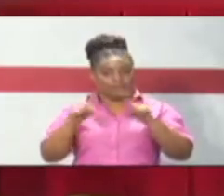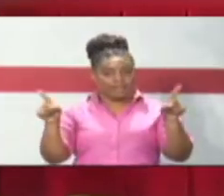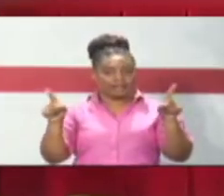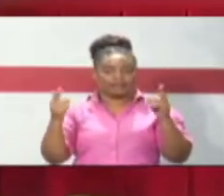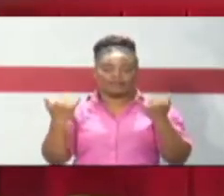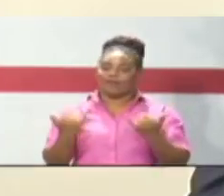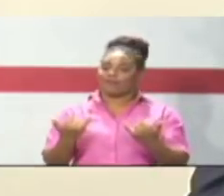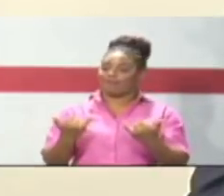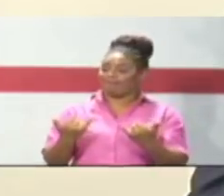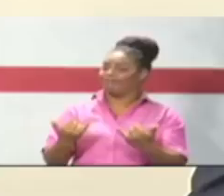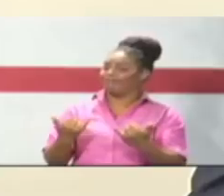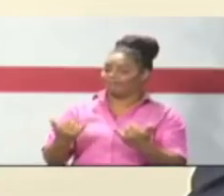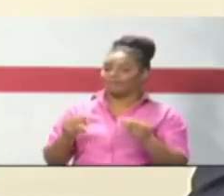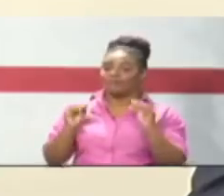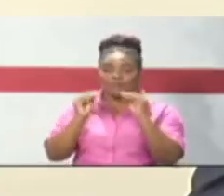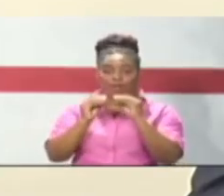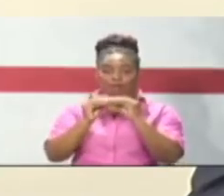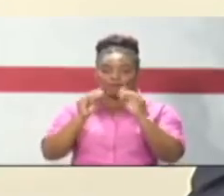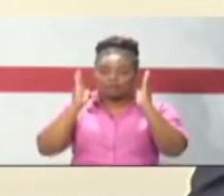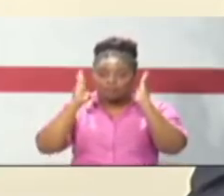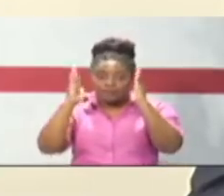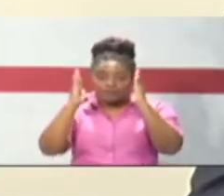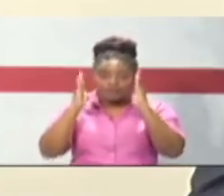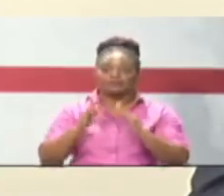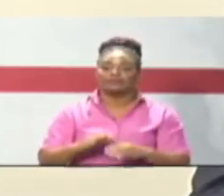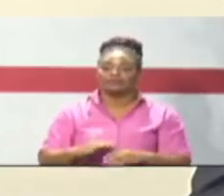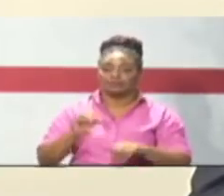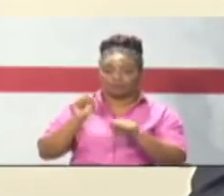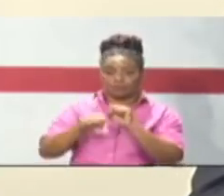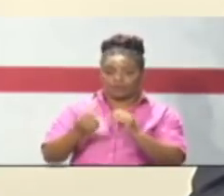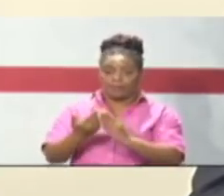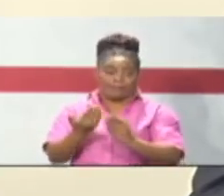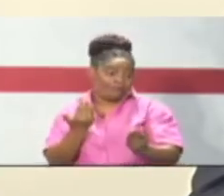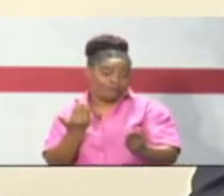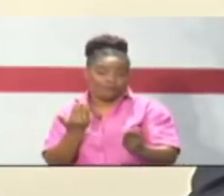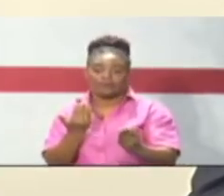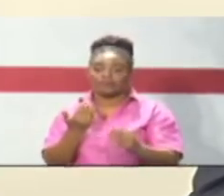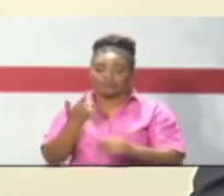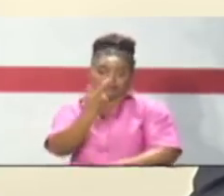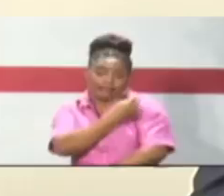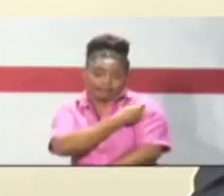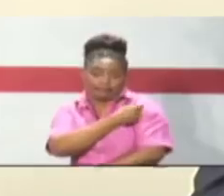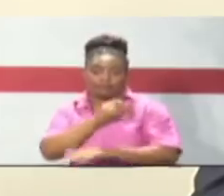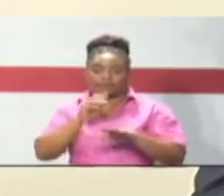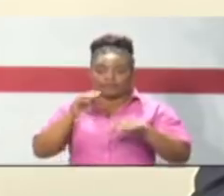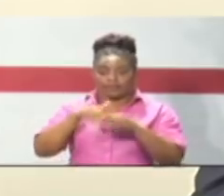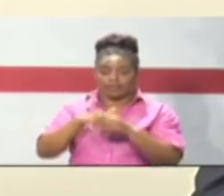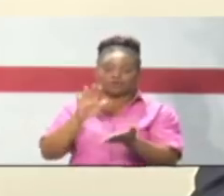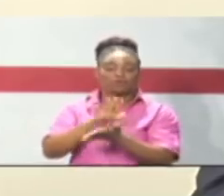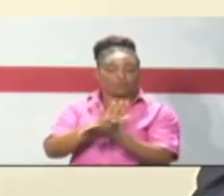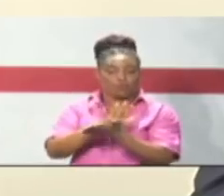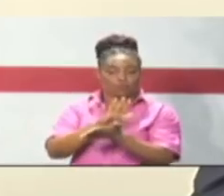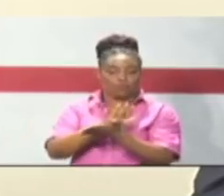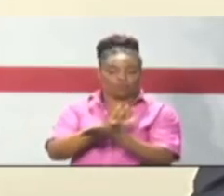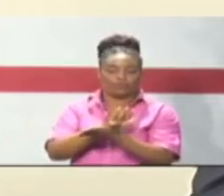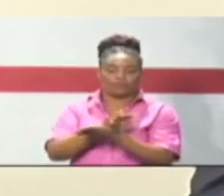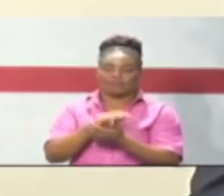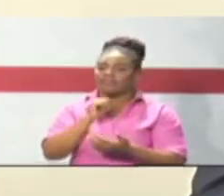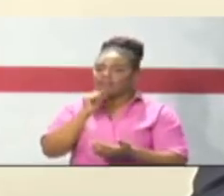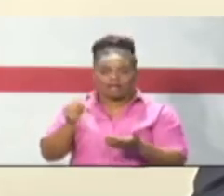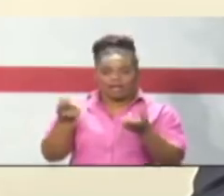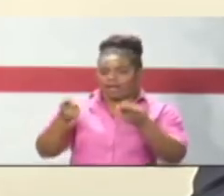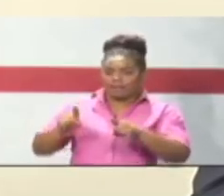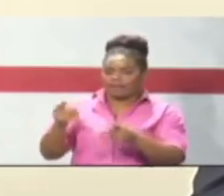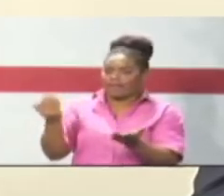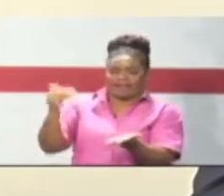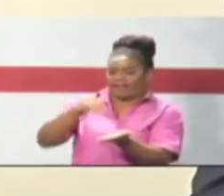society. So those days of vaccinating children in the school setting and then giving them a